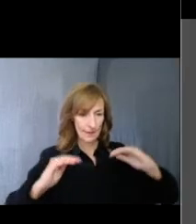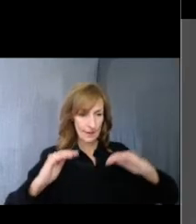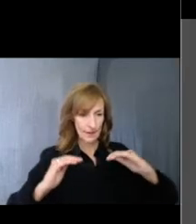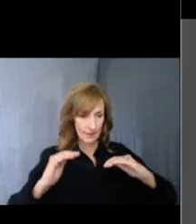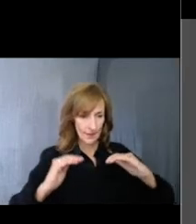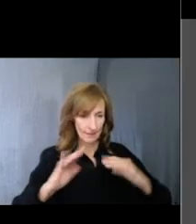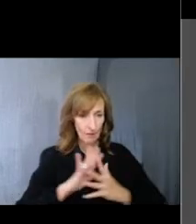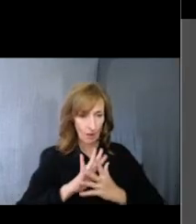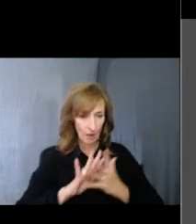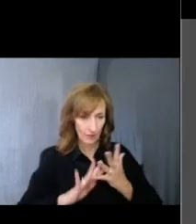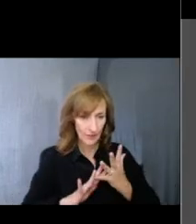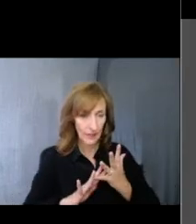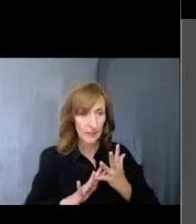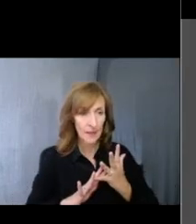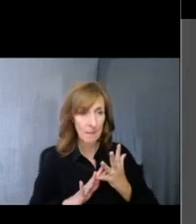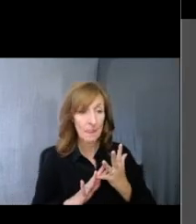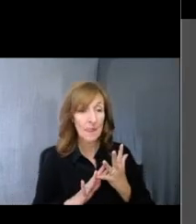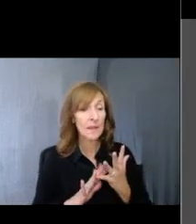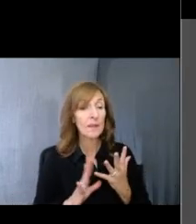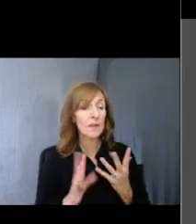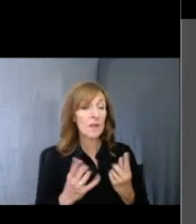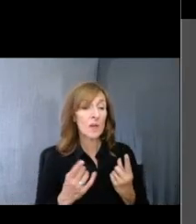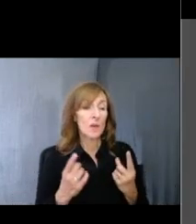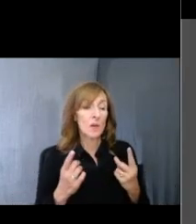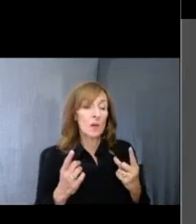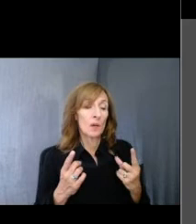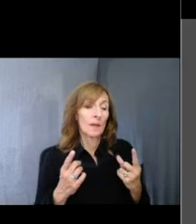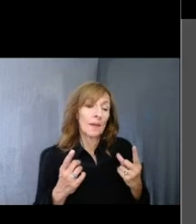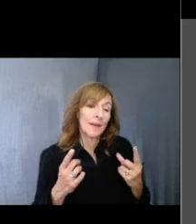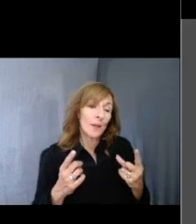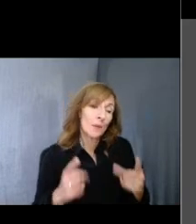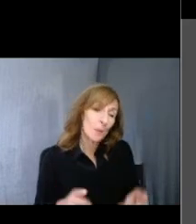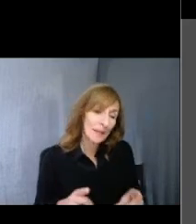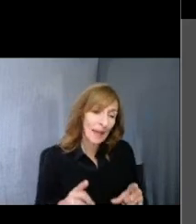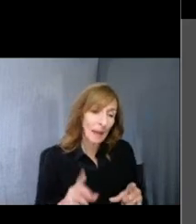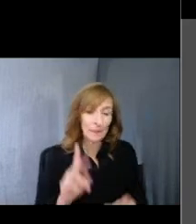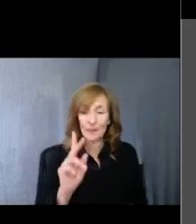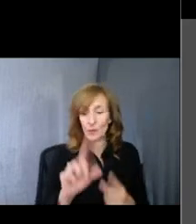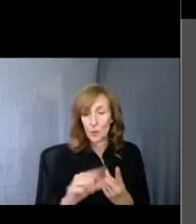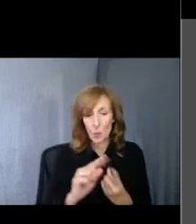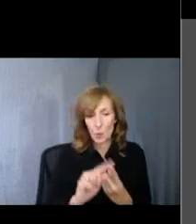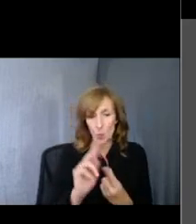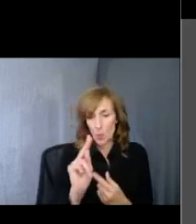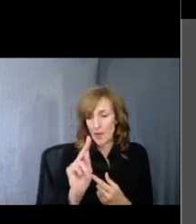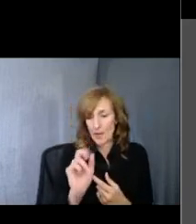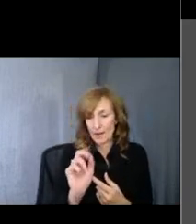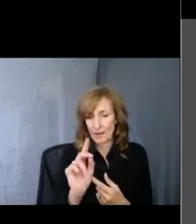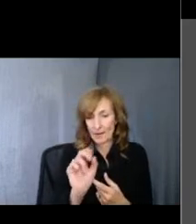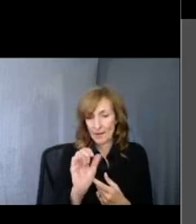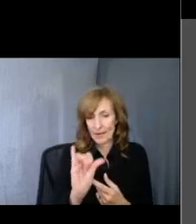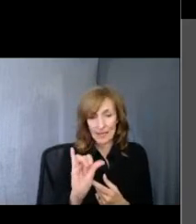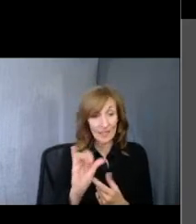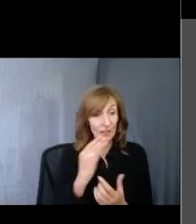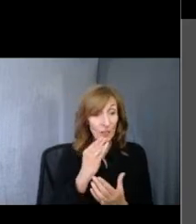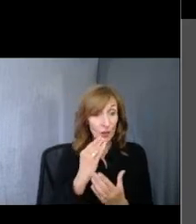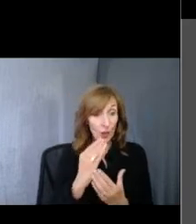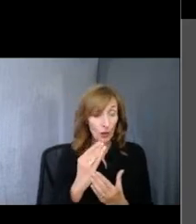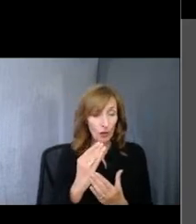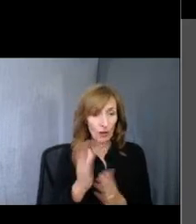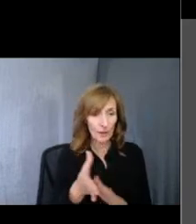what happens when good kidneys go bad? And we're going to talk a little bit with Dr. Jessica Quimby about this, because Jessica's